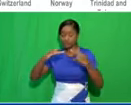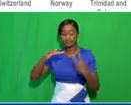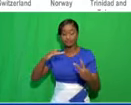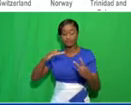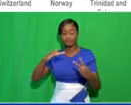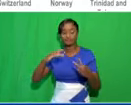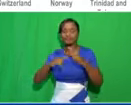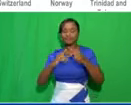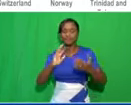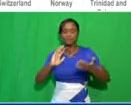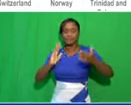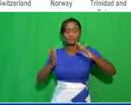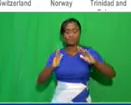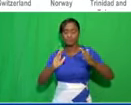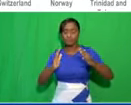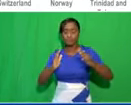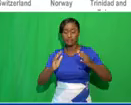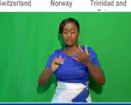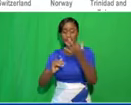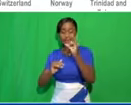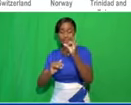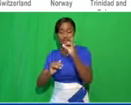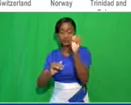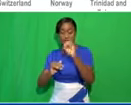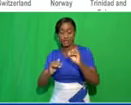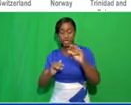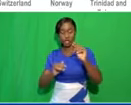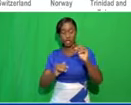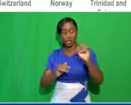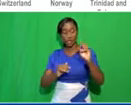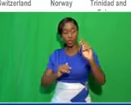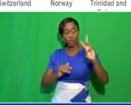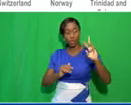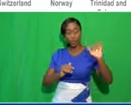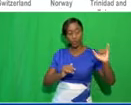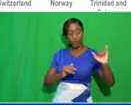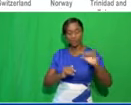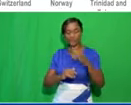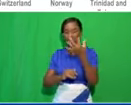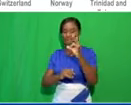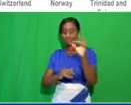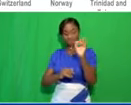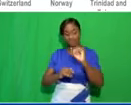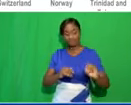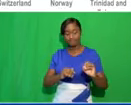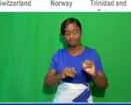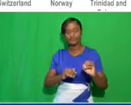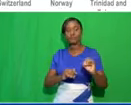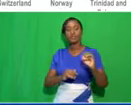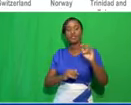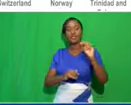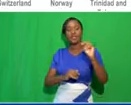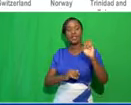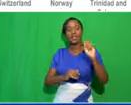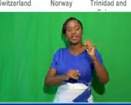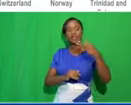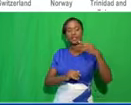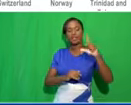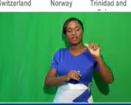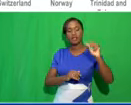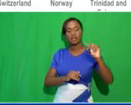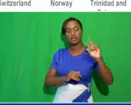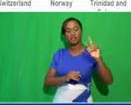with 19 in Norway, 19 in the Netherlands, all with similar systems. Well, Netherlands is